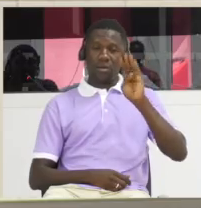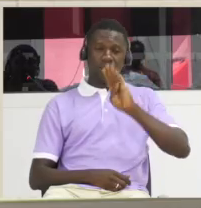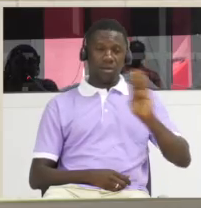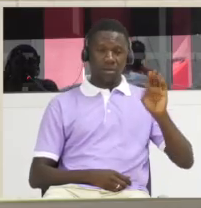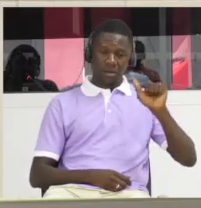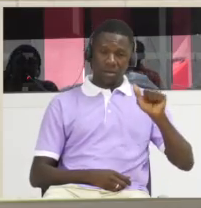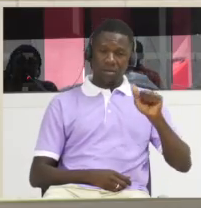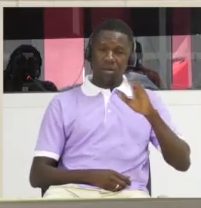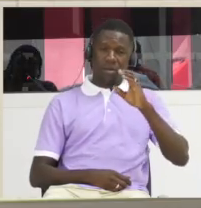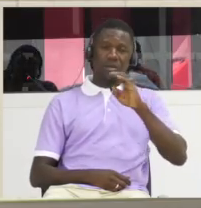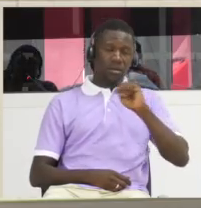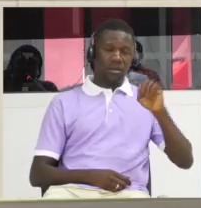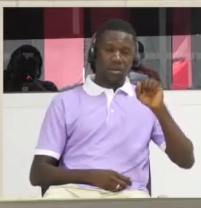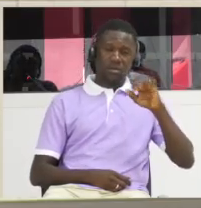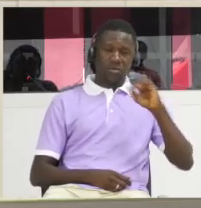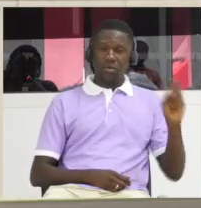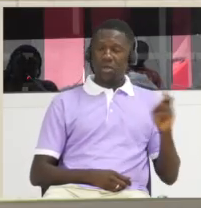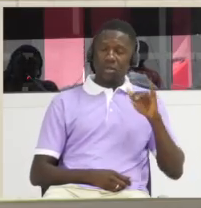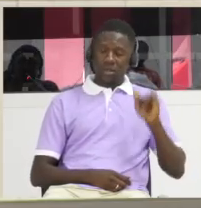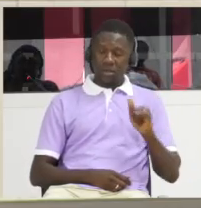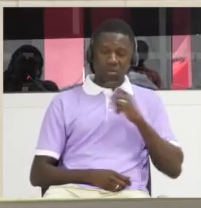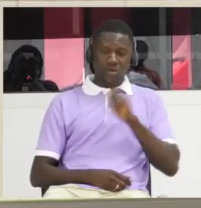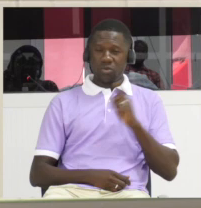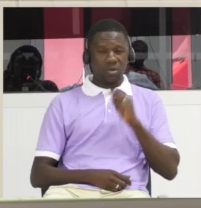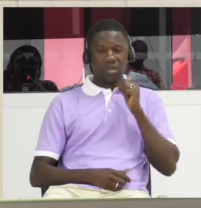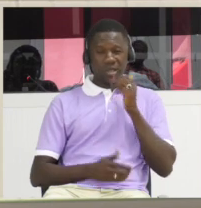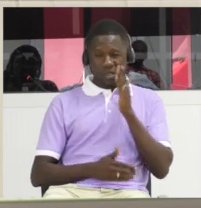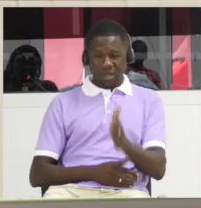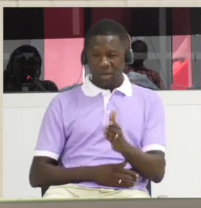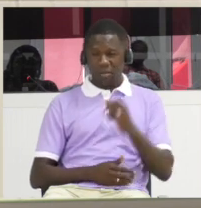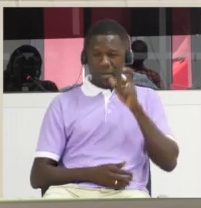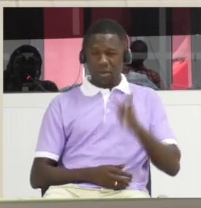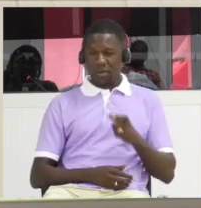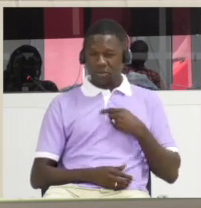was a detective, and being head of,